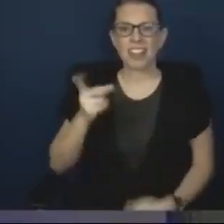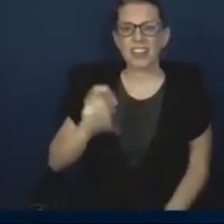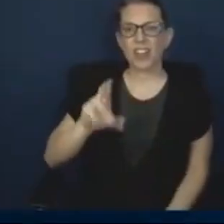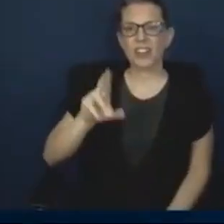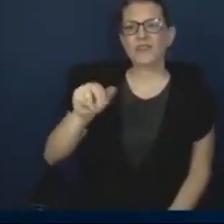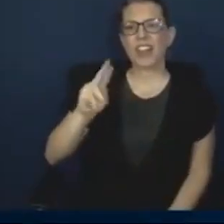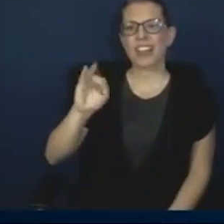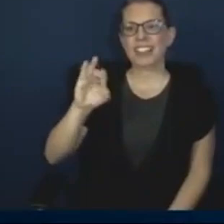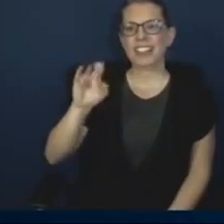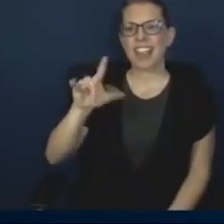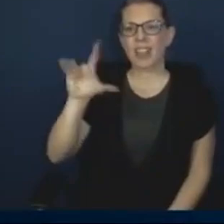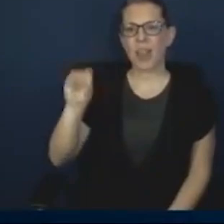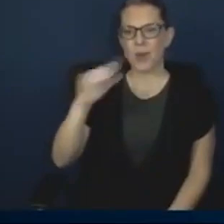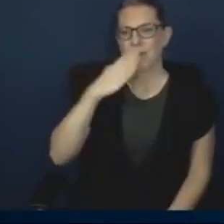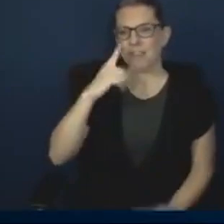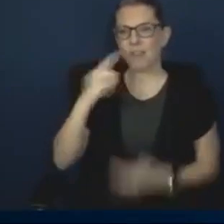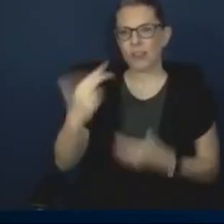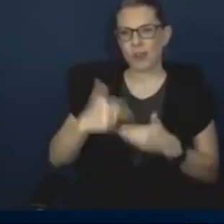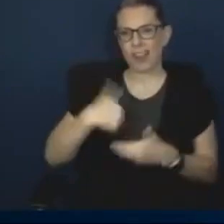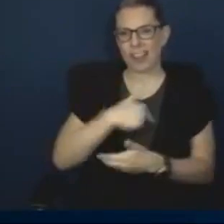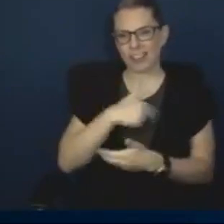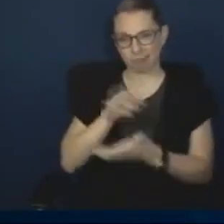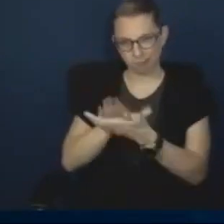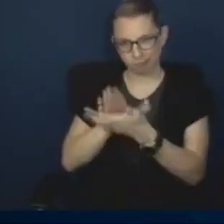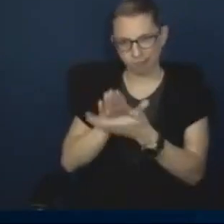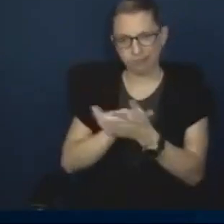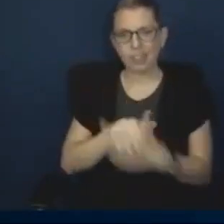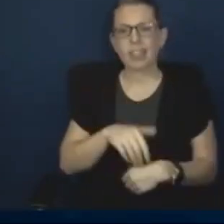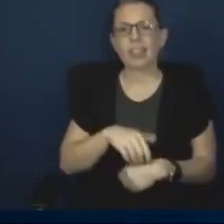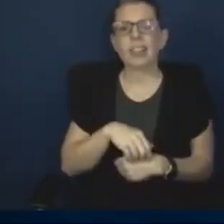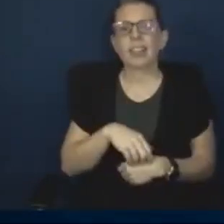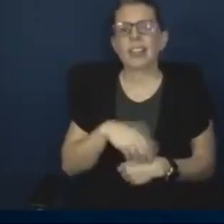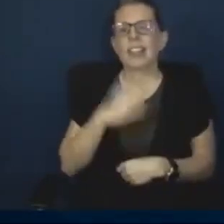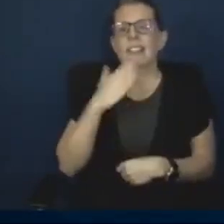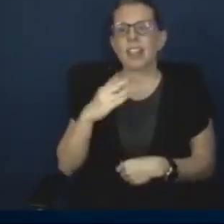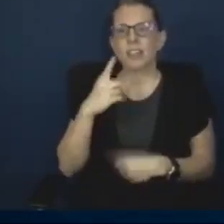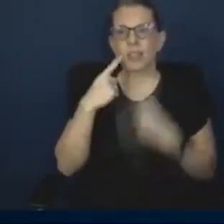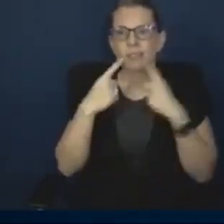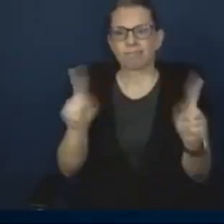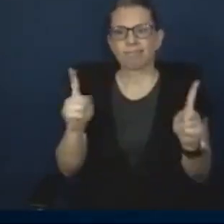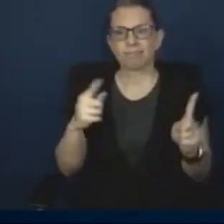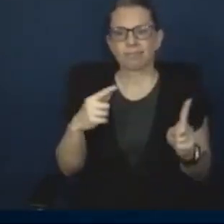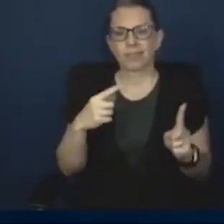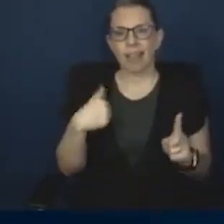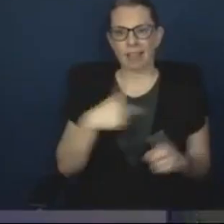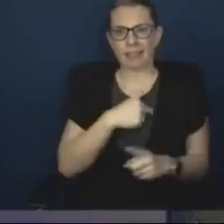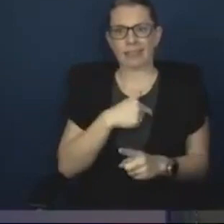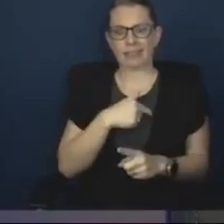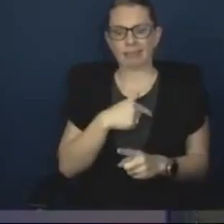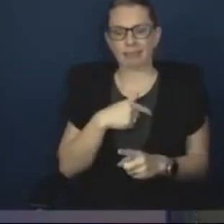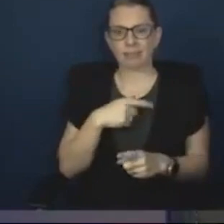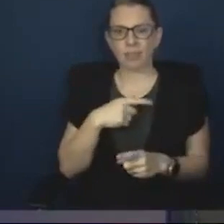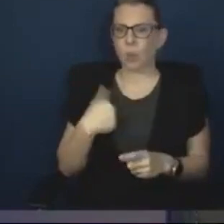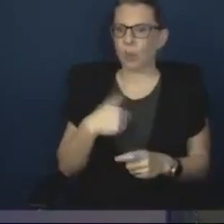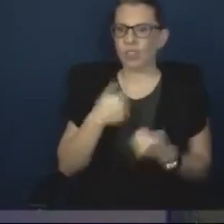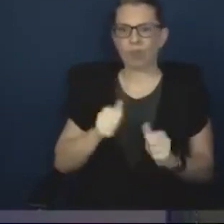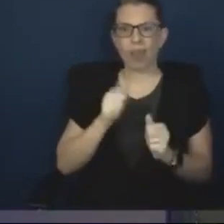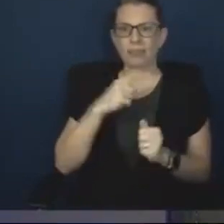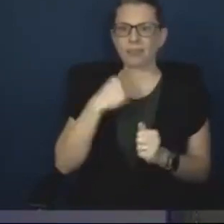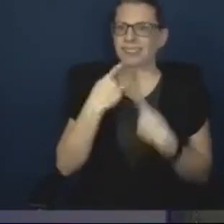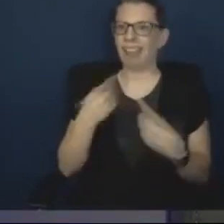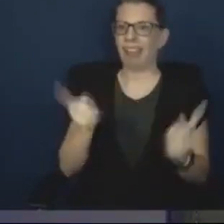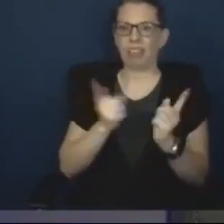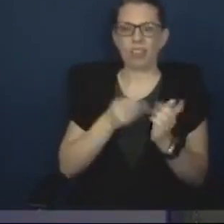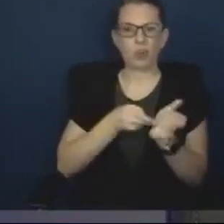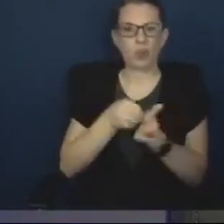the program, and a shout out to you, and thanks for having us on your program. That's a hoot. We do just try to tell the truth every darn day and come back and do it. And today's